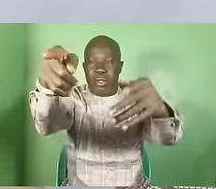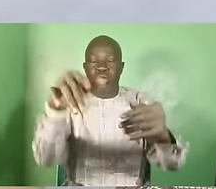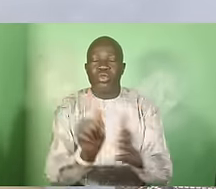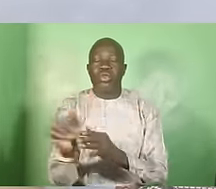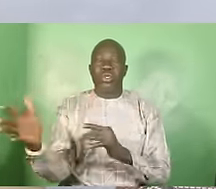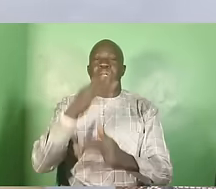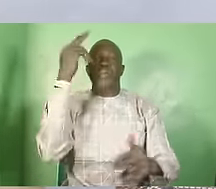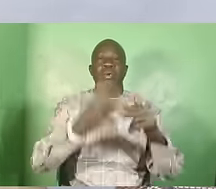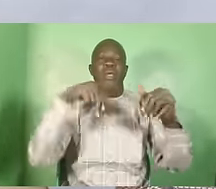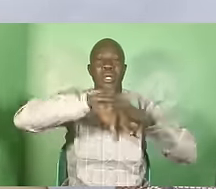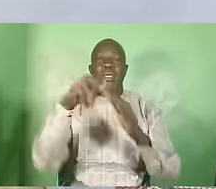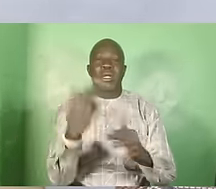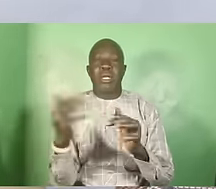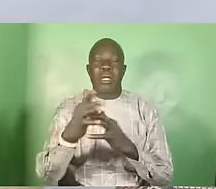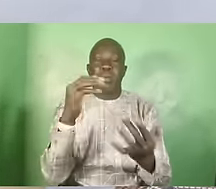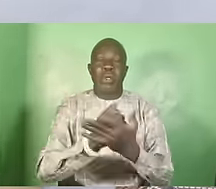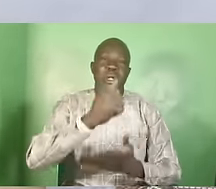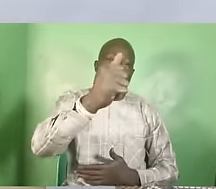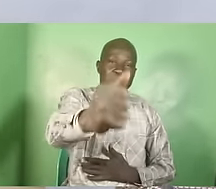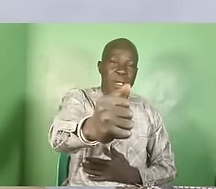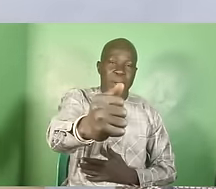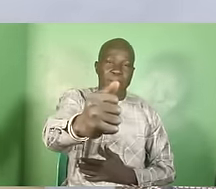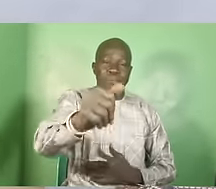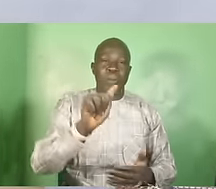you. In the name of Jesus.